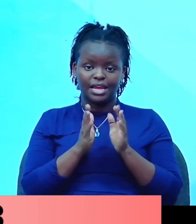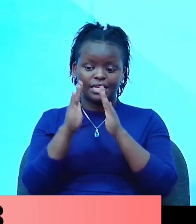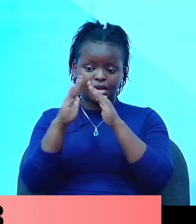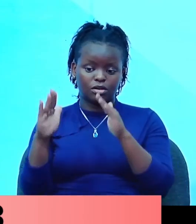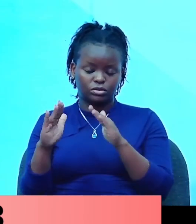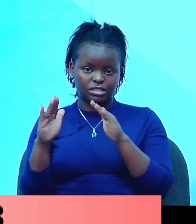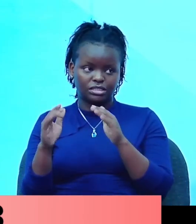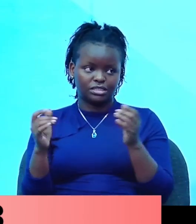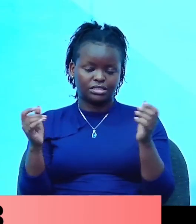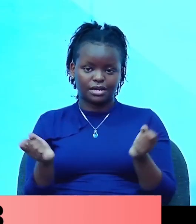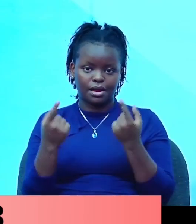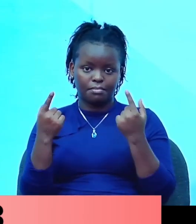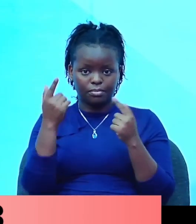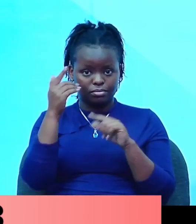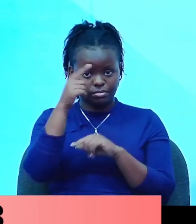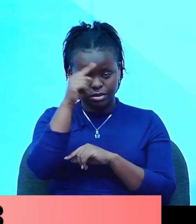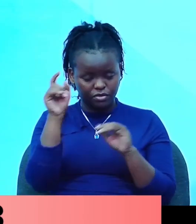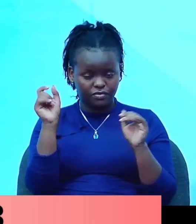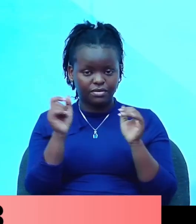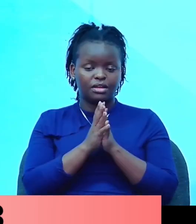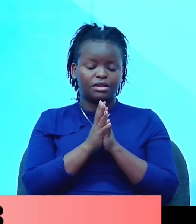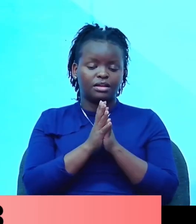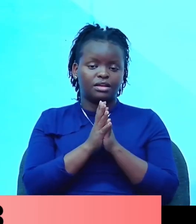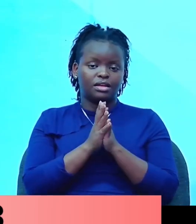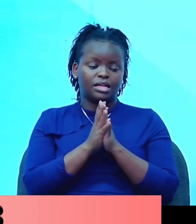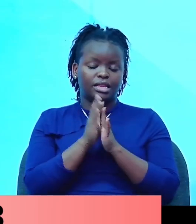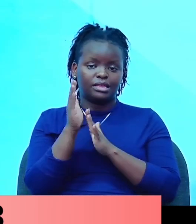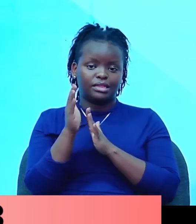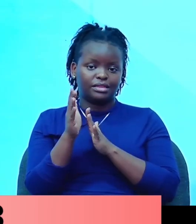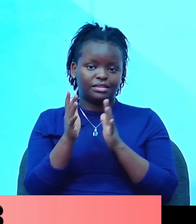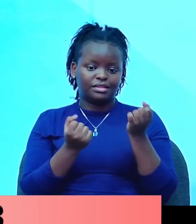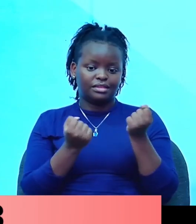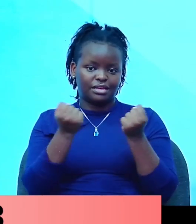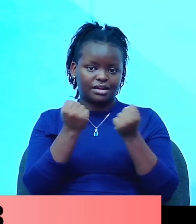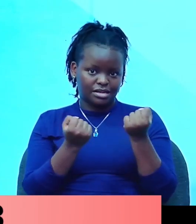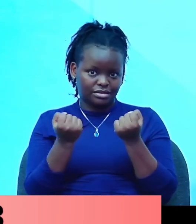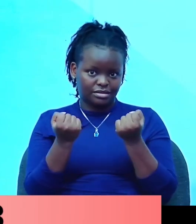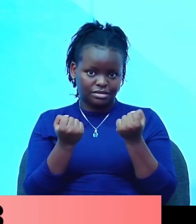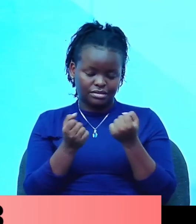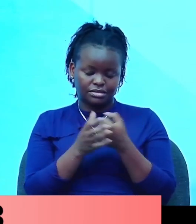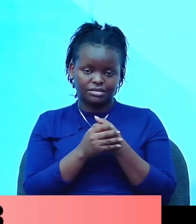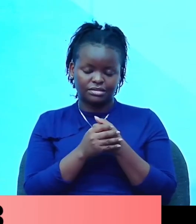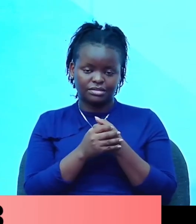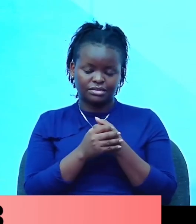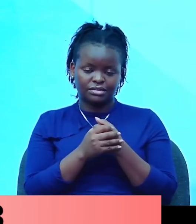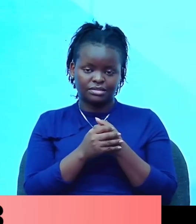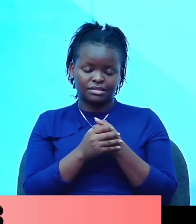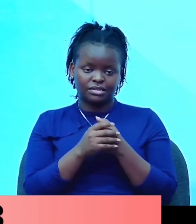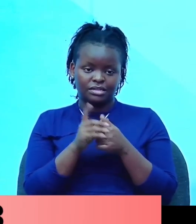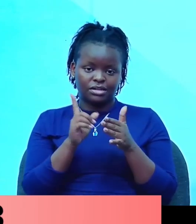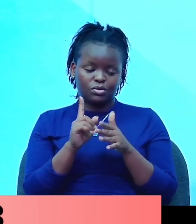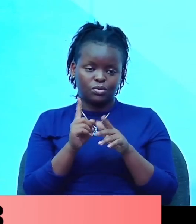up because of the rally. There are things that were not there last year. Yeah. When you go this year, you will find them. True. Yeah, it's the only place other than Mombasa